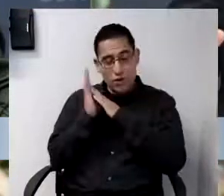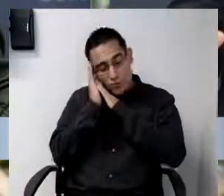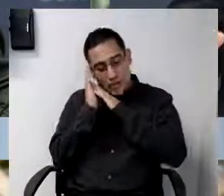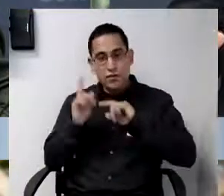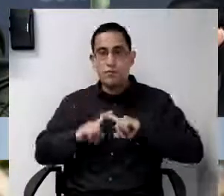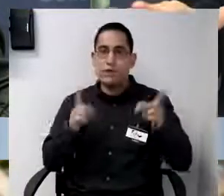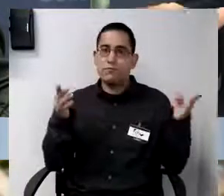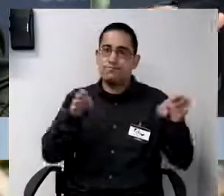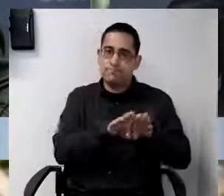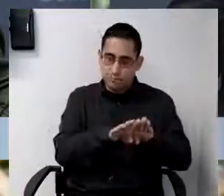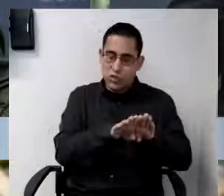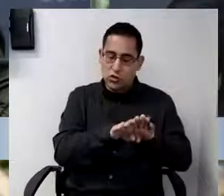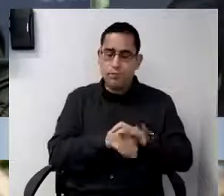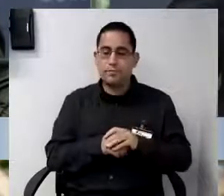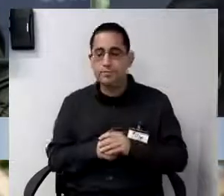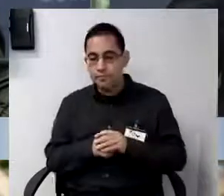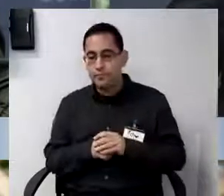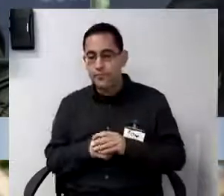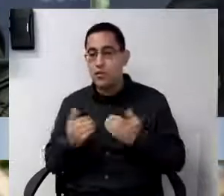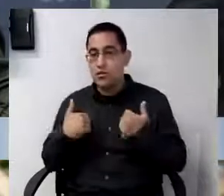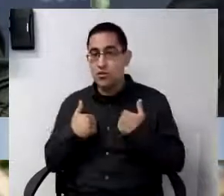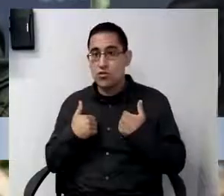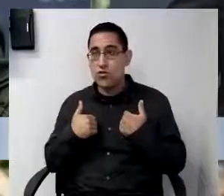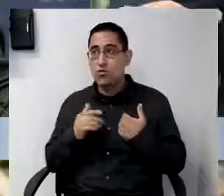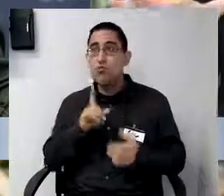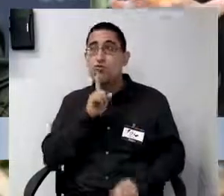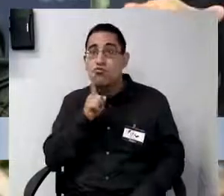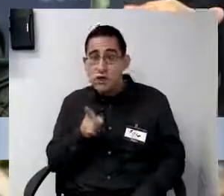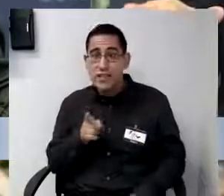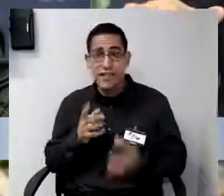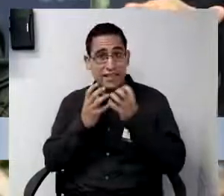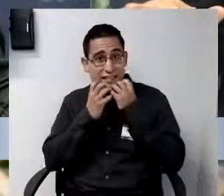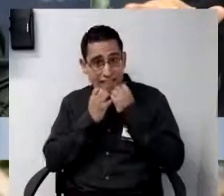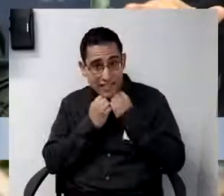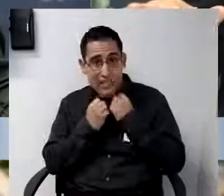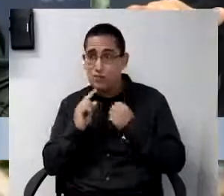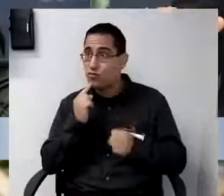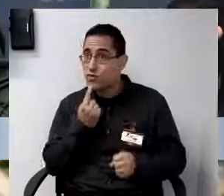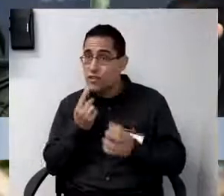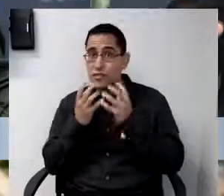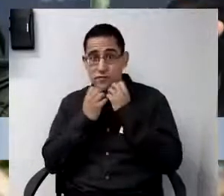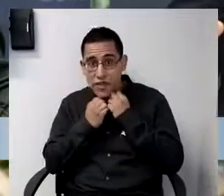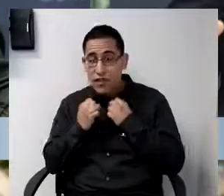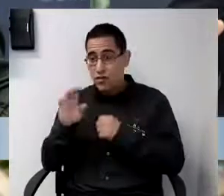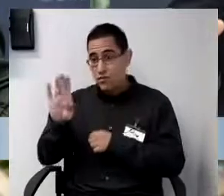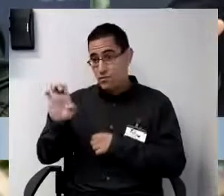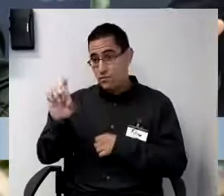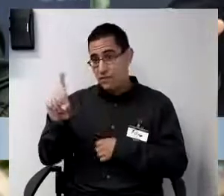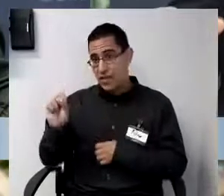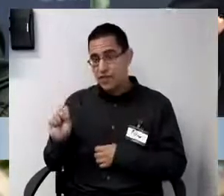critical care beds, we only have 3 beds open. So I mentioned we have